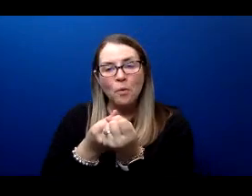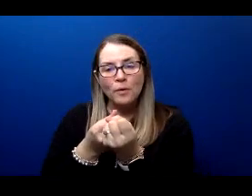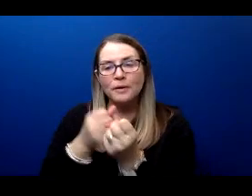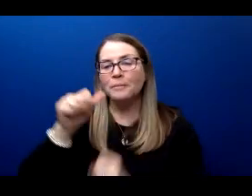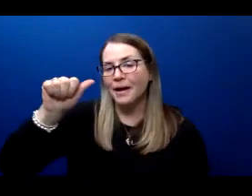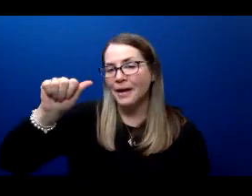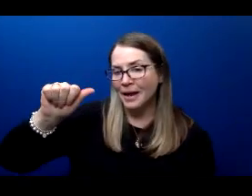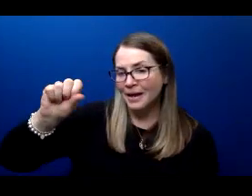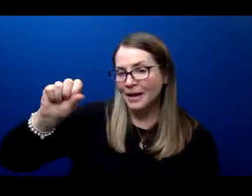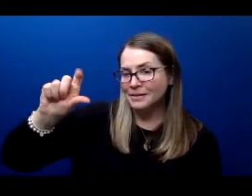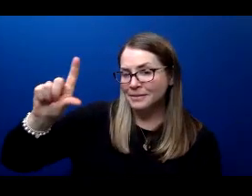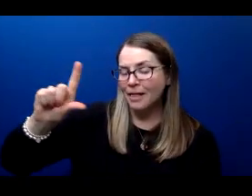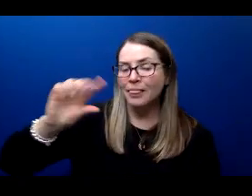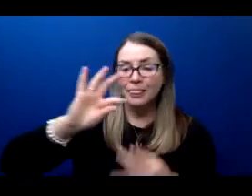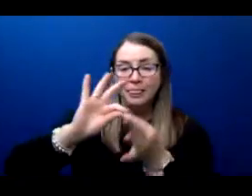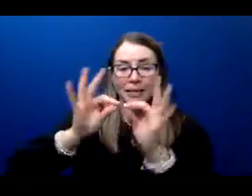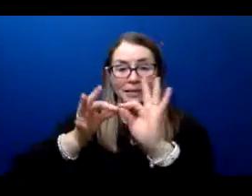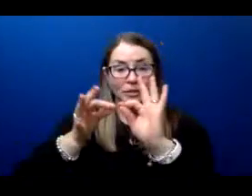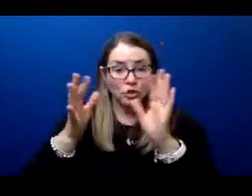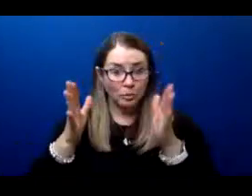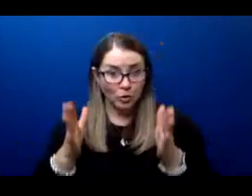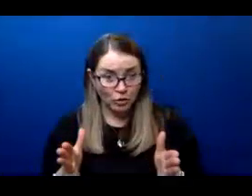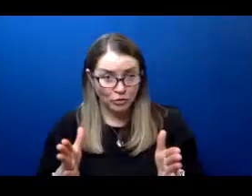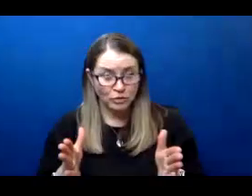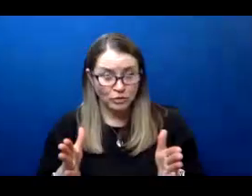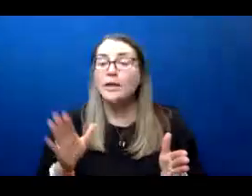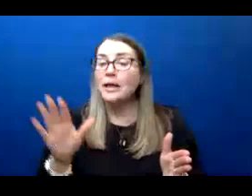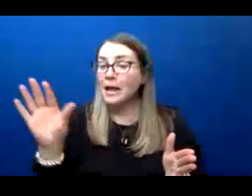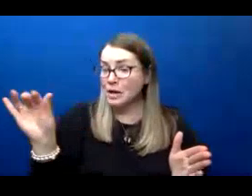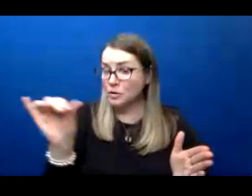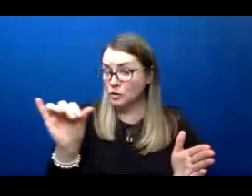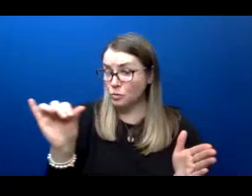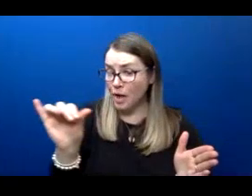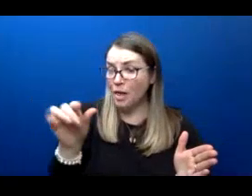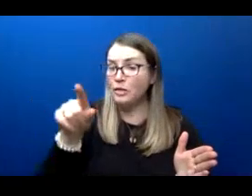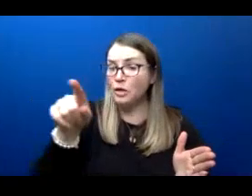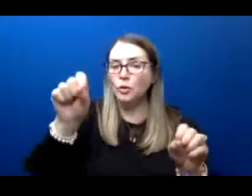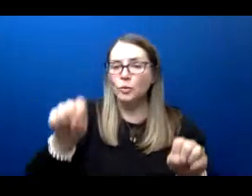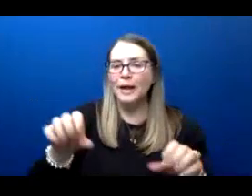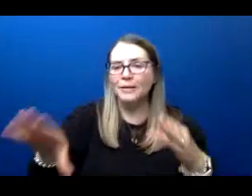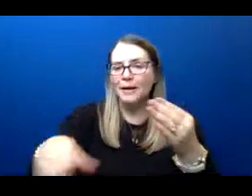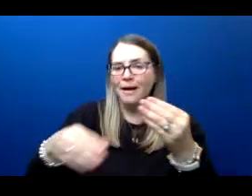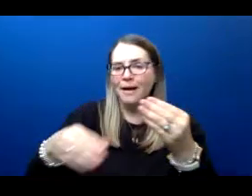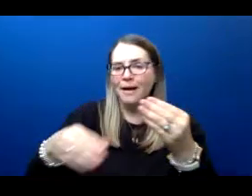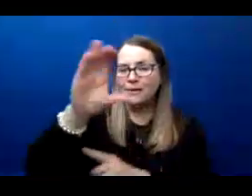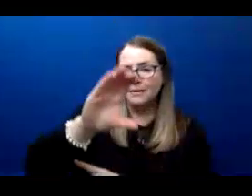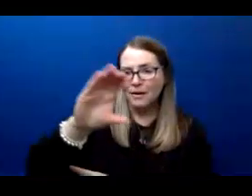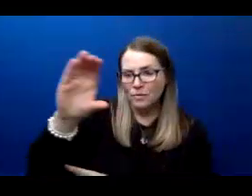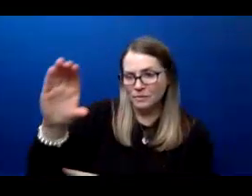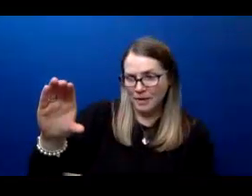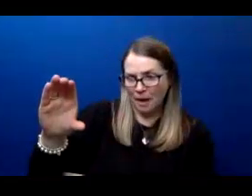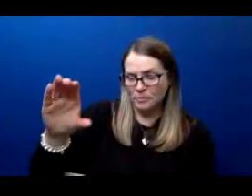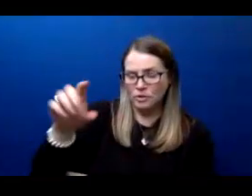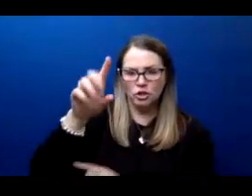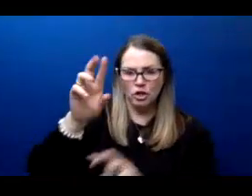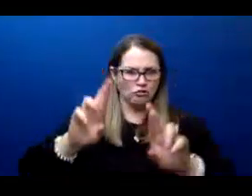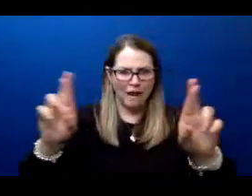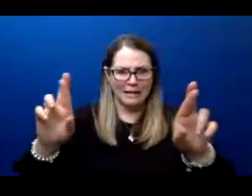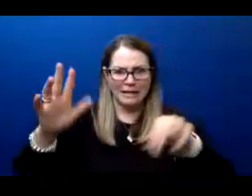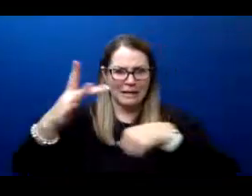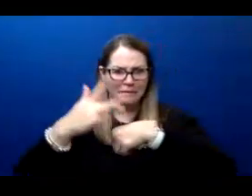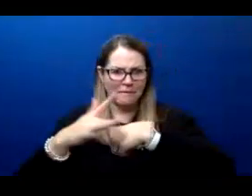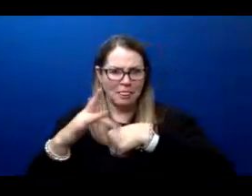Sign Language interpretation, and that as well, you may use closed captioning. This is available and ready to use if it is a